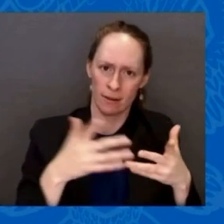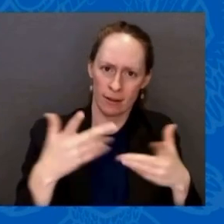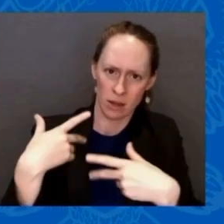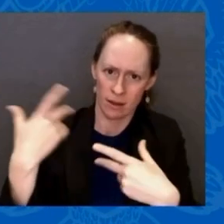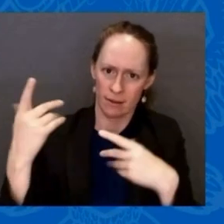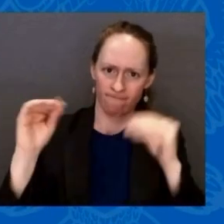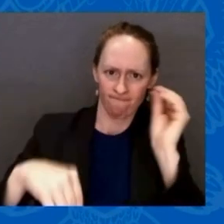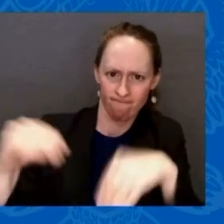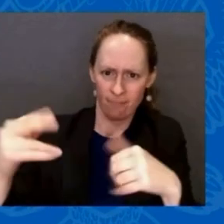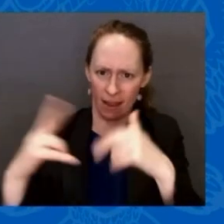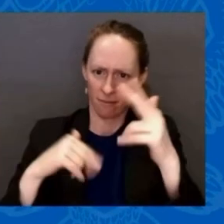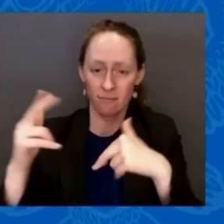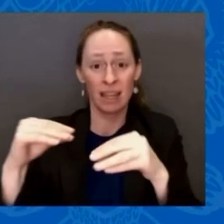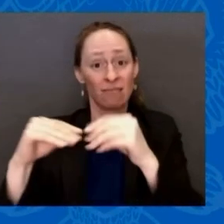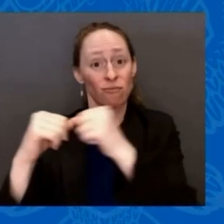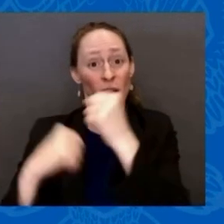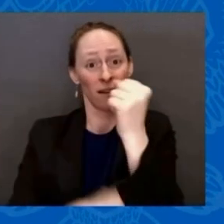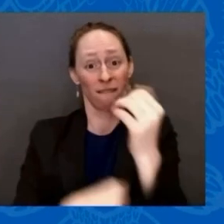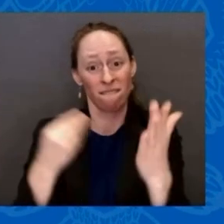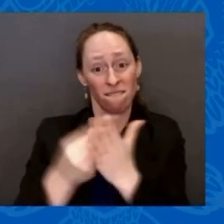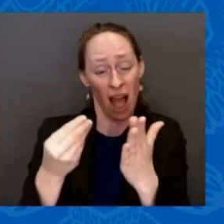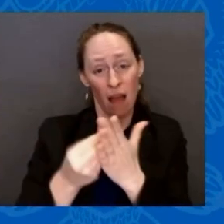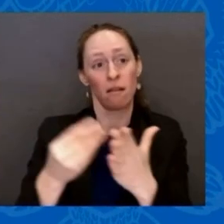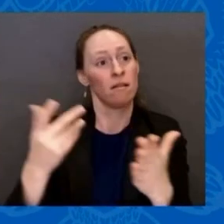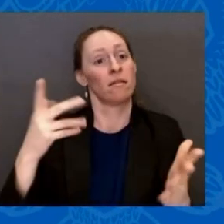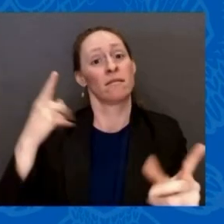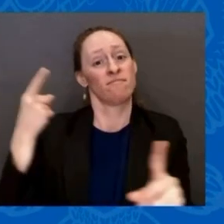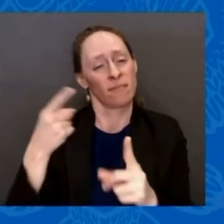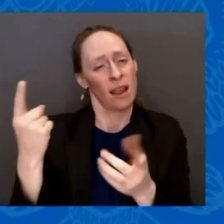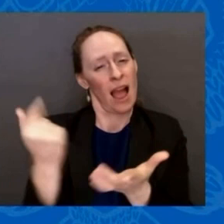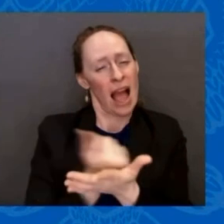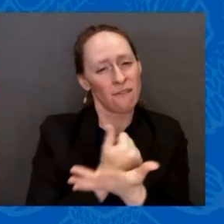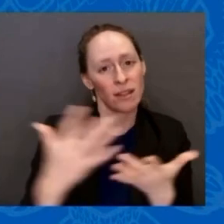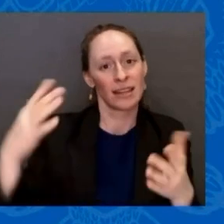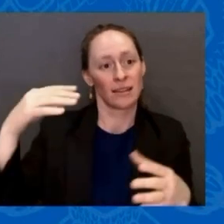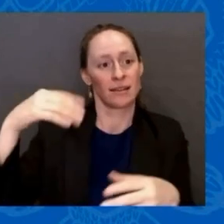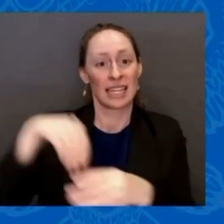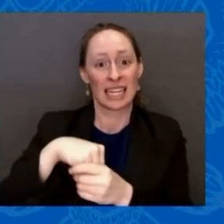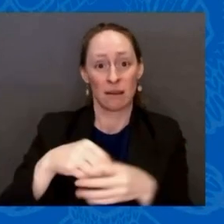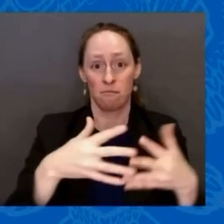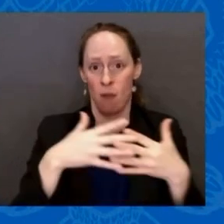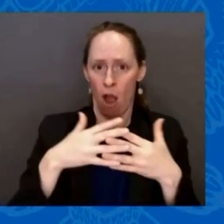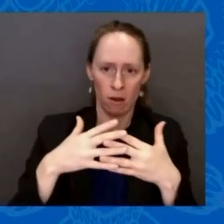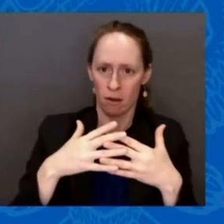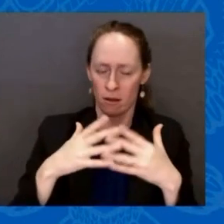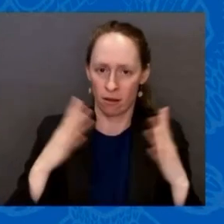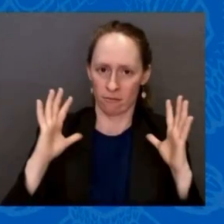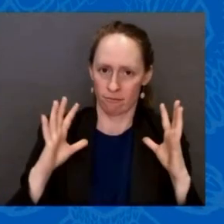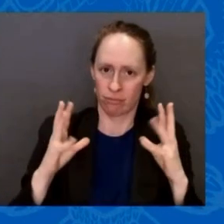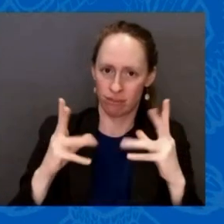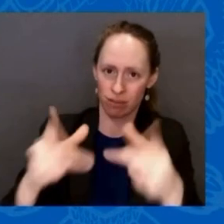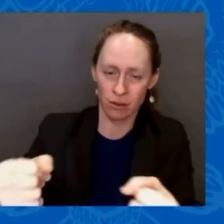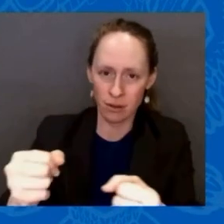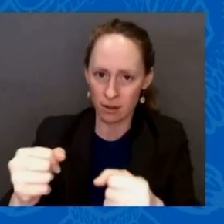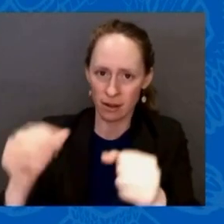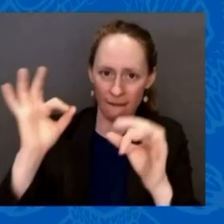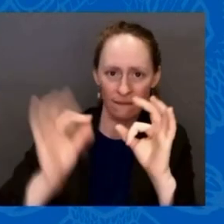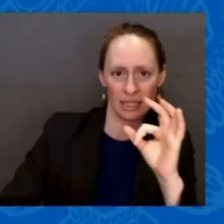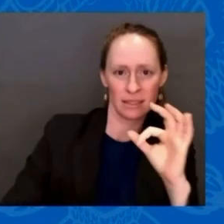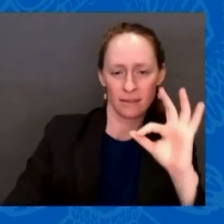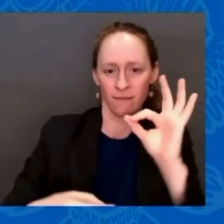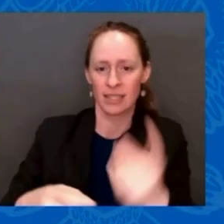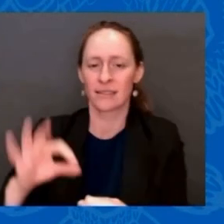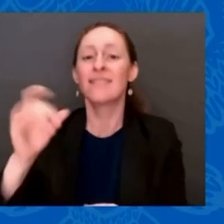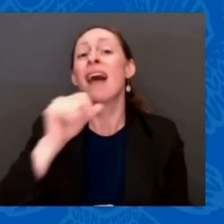America. Made in America, not a slogan. It's actually happening. You know, when Roosevelt passed the legislation